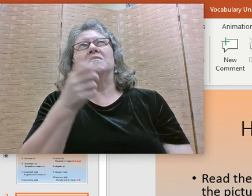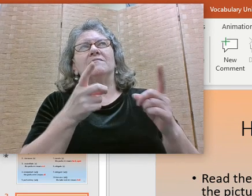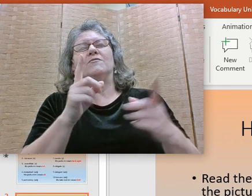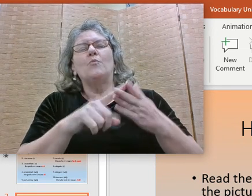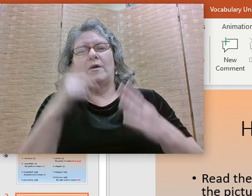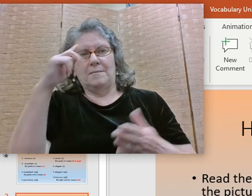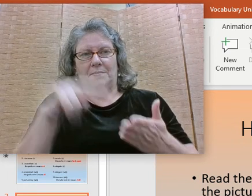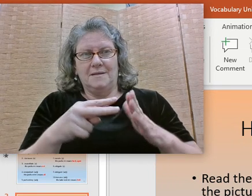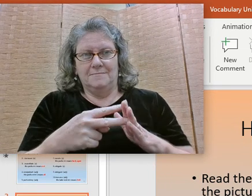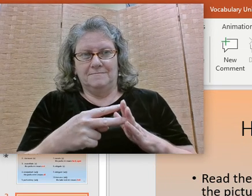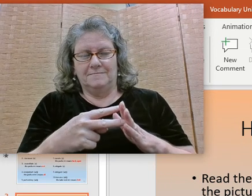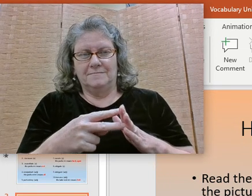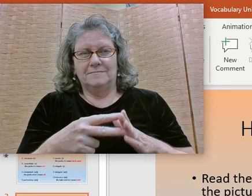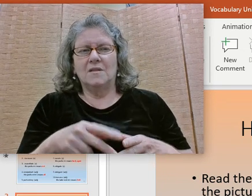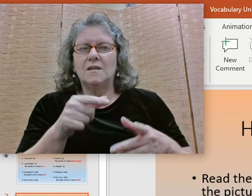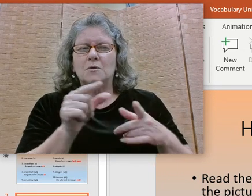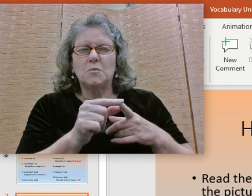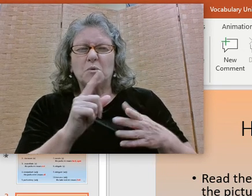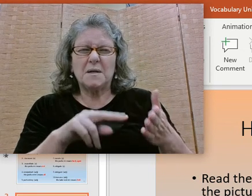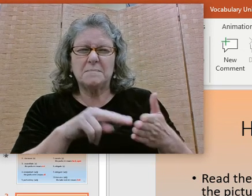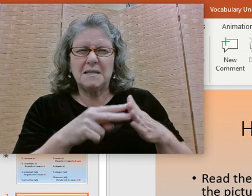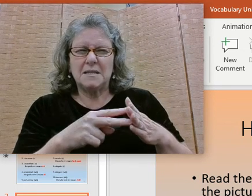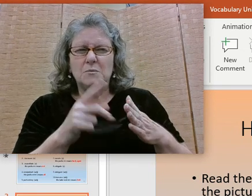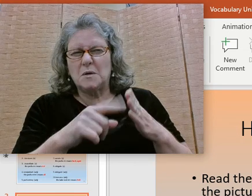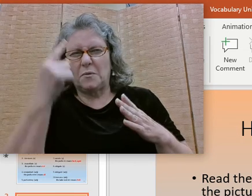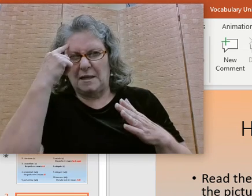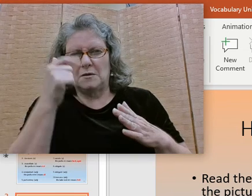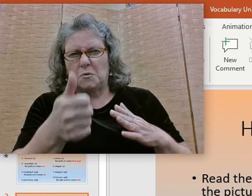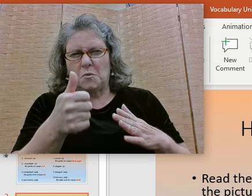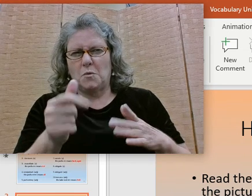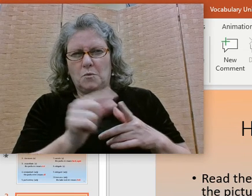definition of the word. What does this word mean in your own words?